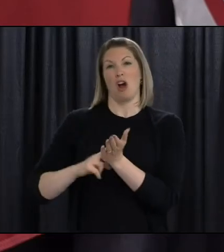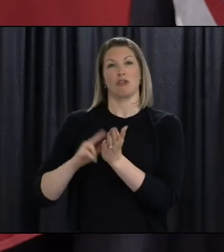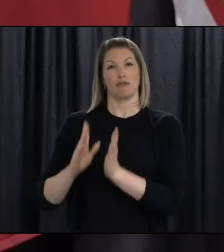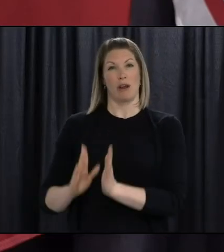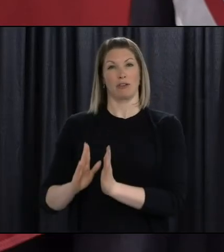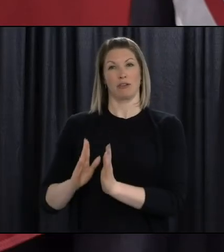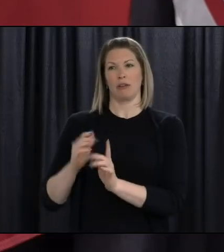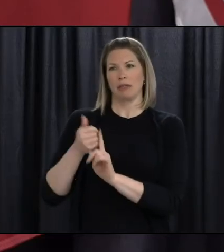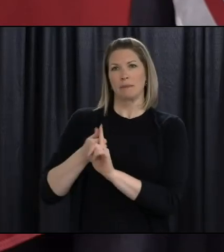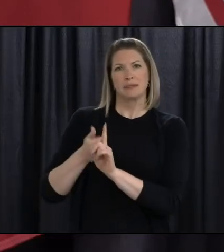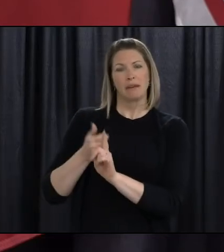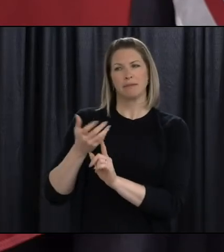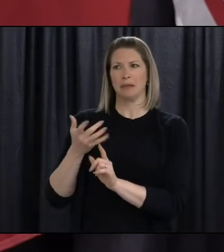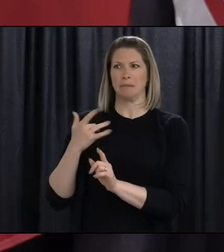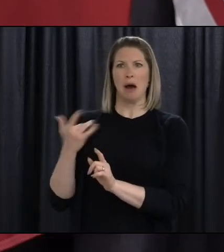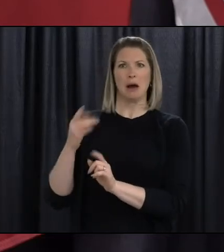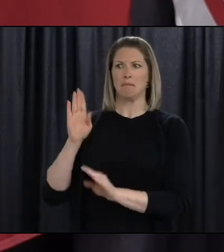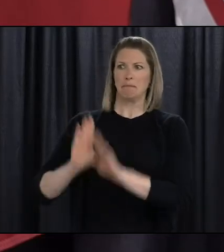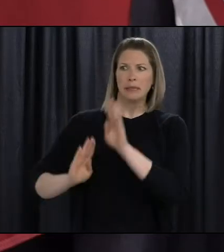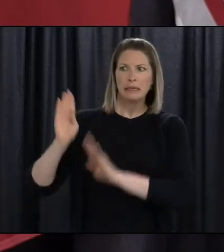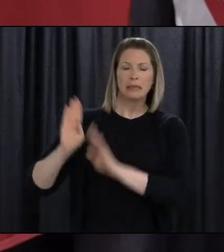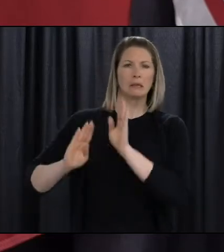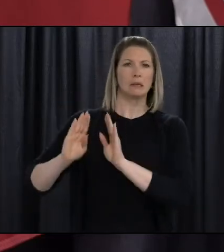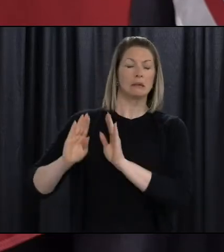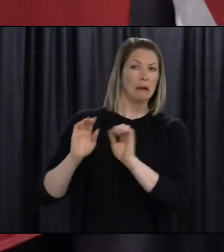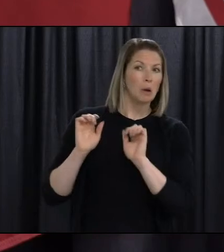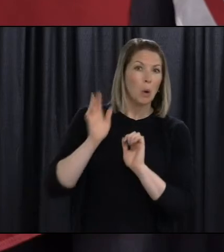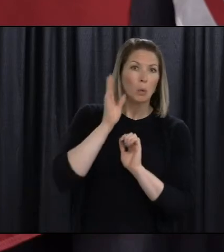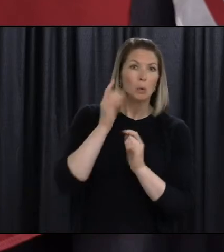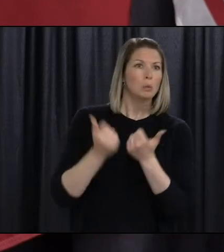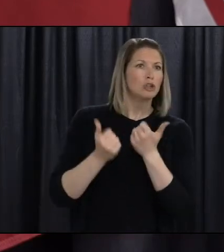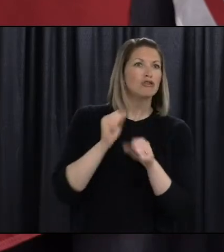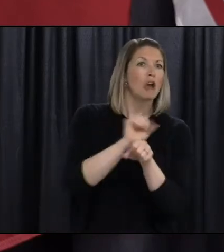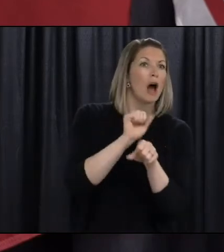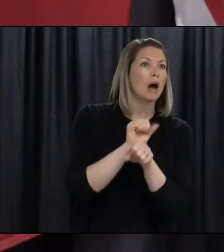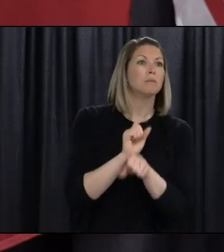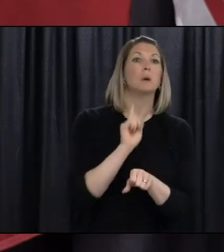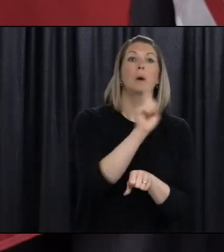to continue to bid on work and to operate. Of course, when